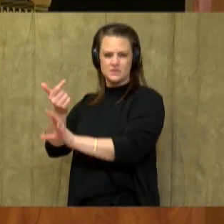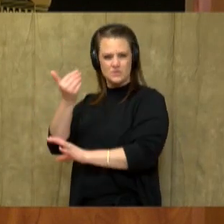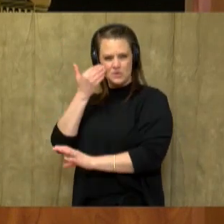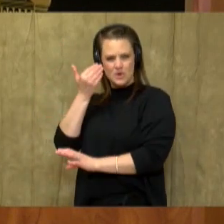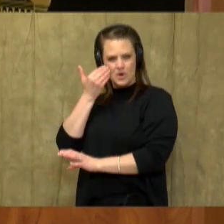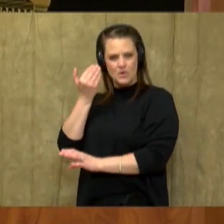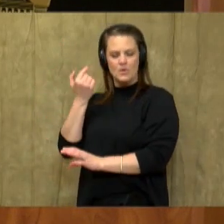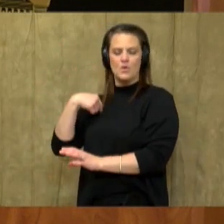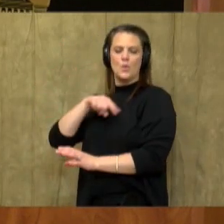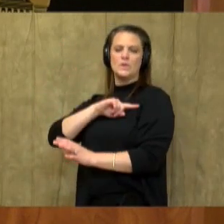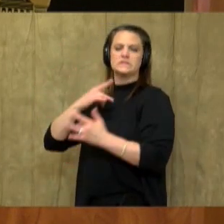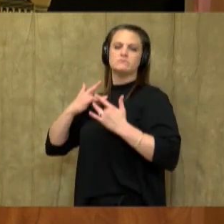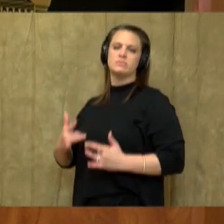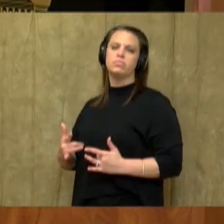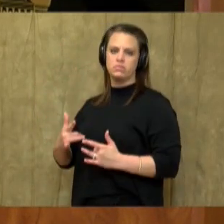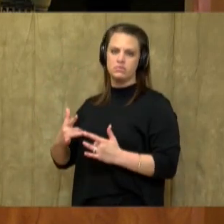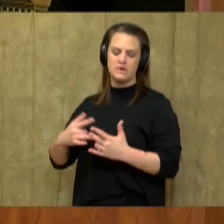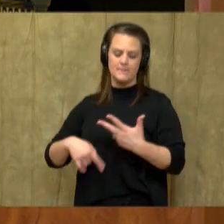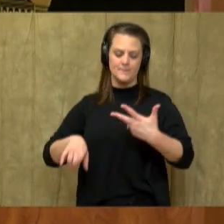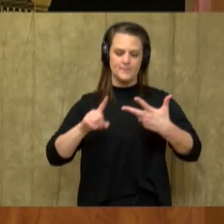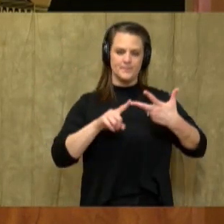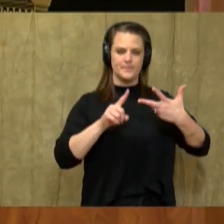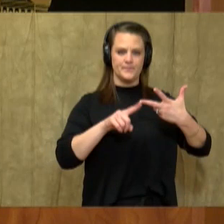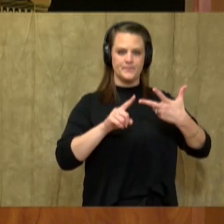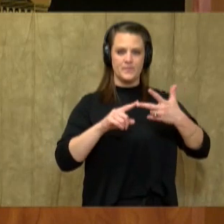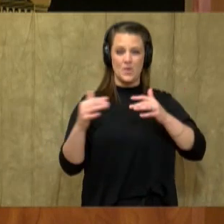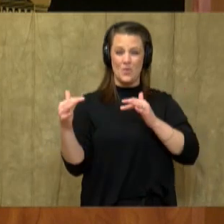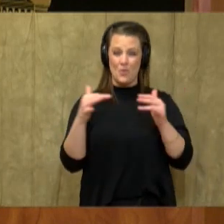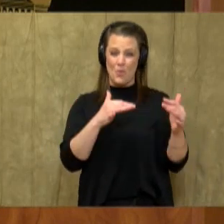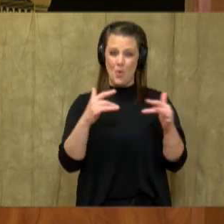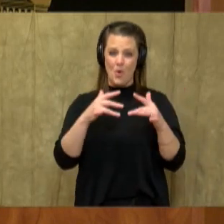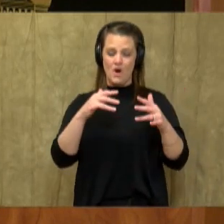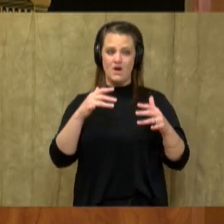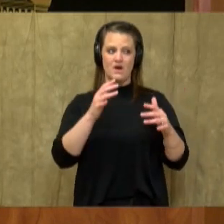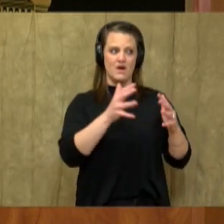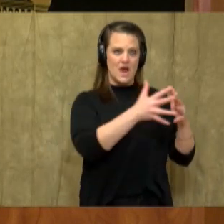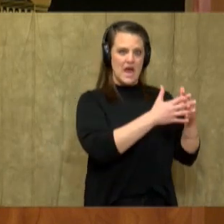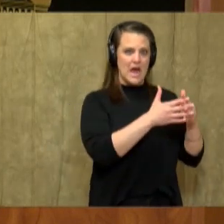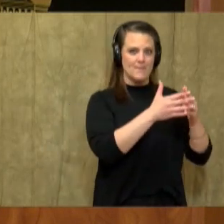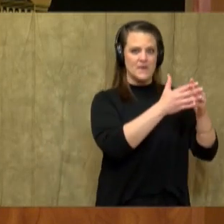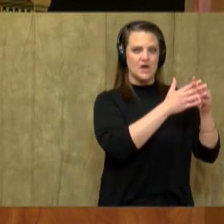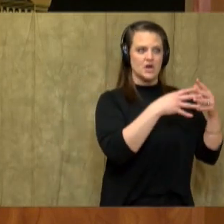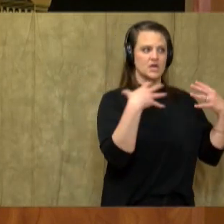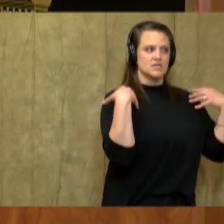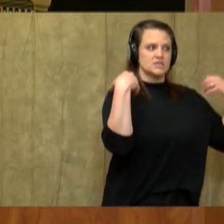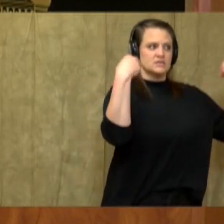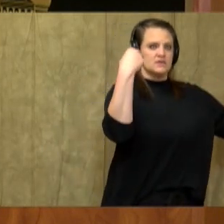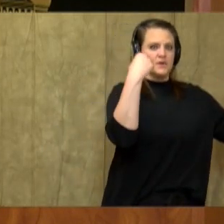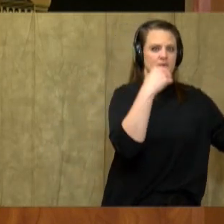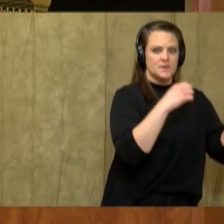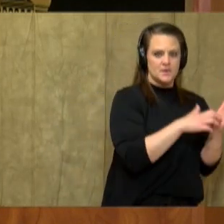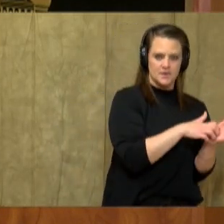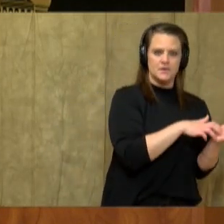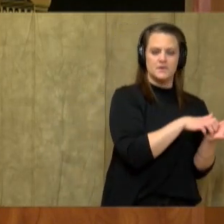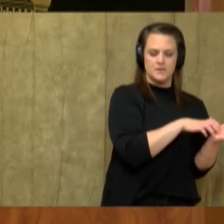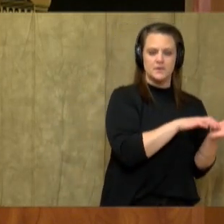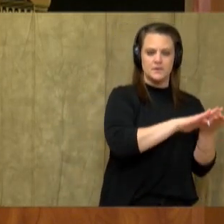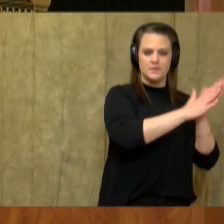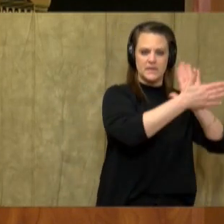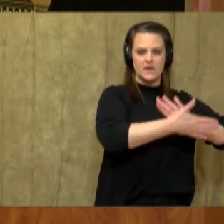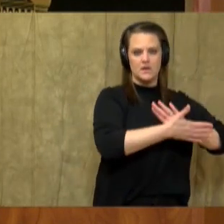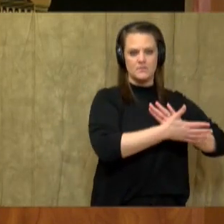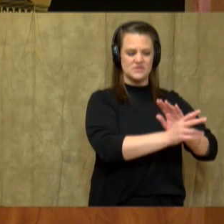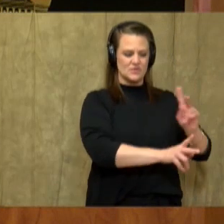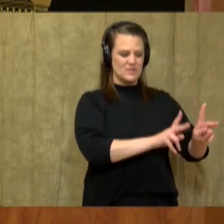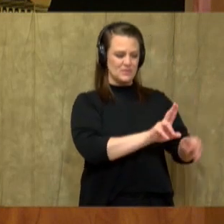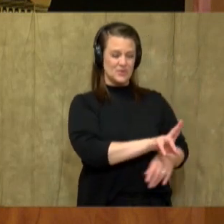in South Vietnam. The third statement was that the war was draining American strength. So again, there were people in the United